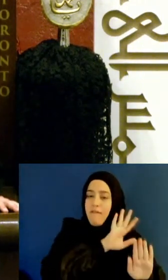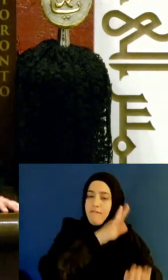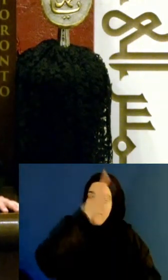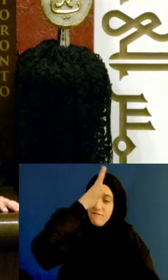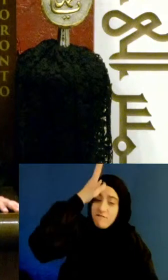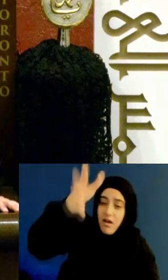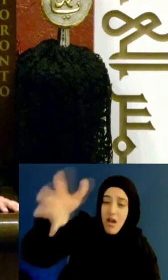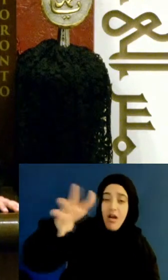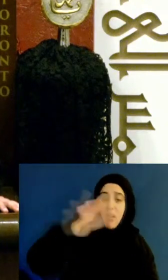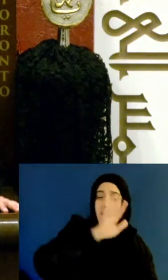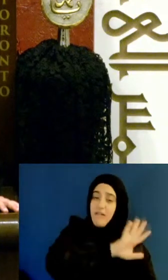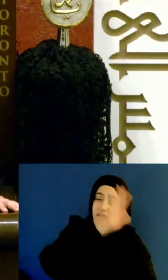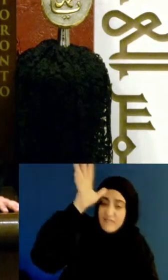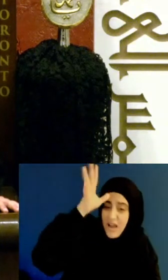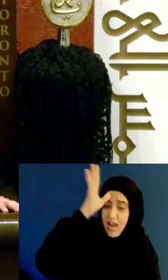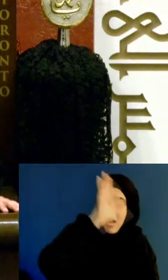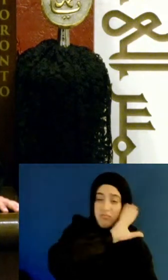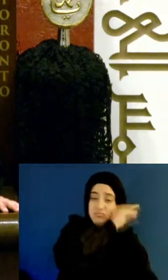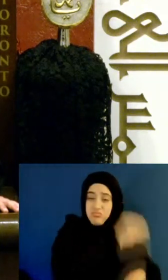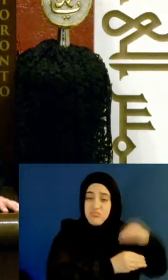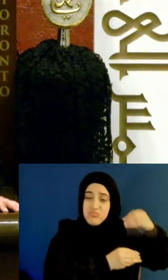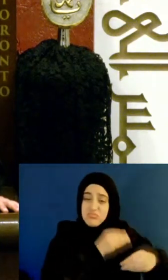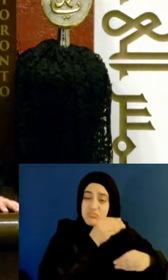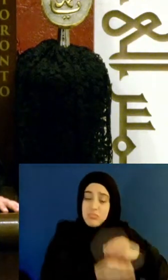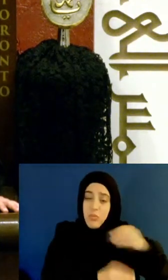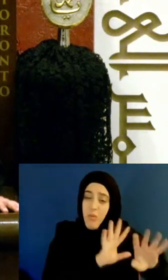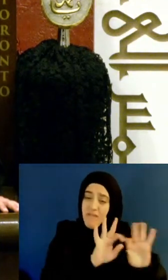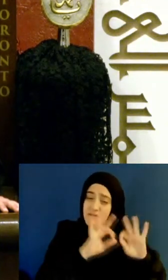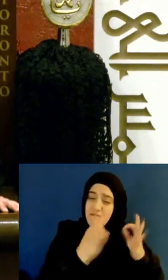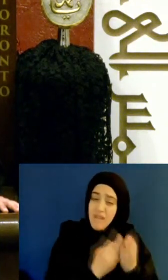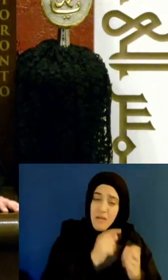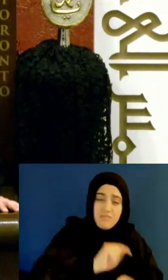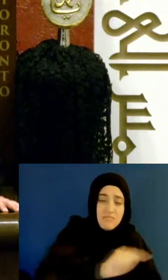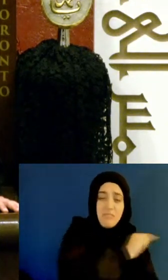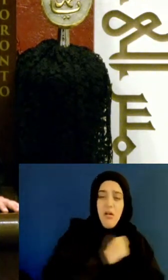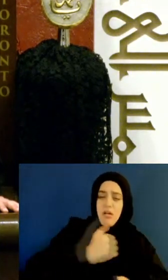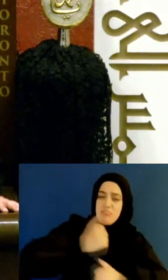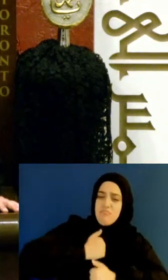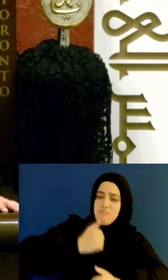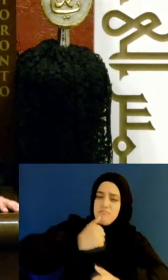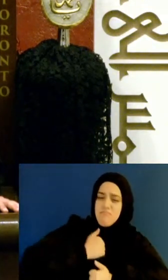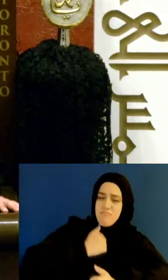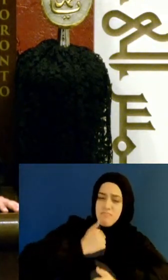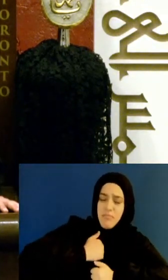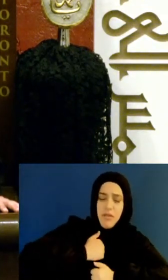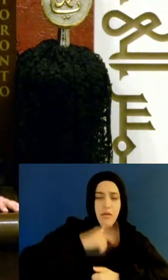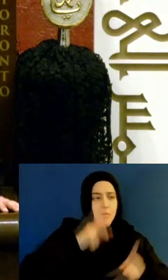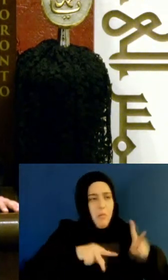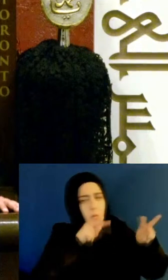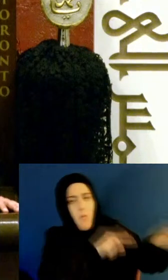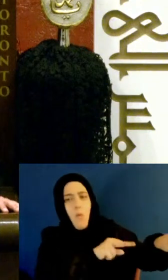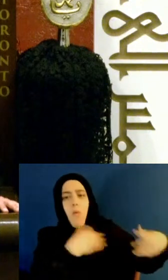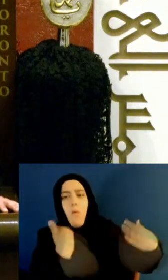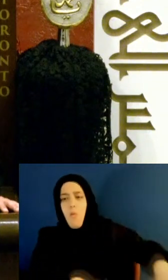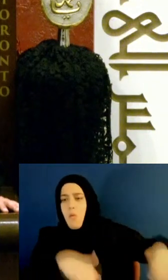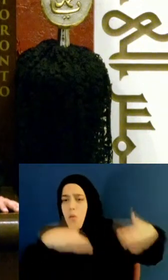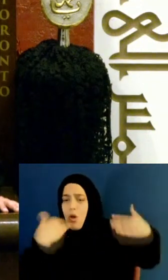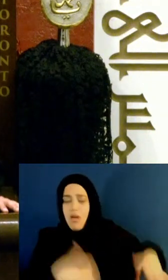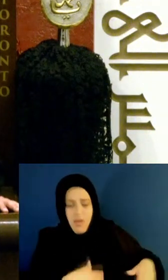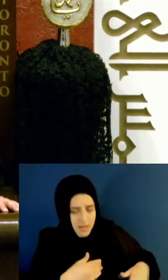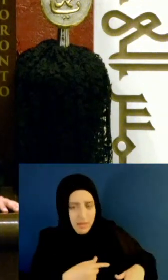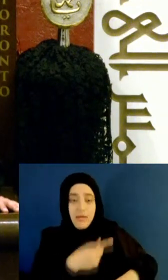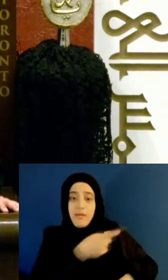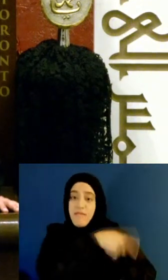These are families that served in the army. That's what we would say in this day and age. These are families that have grown up in an environment of